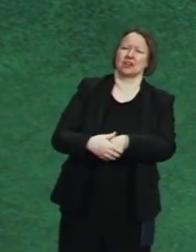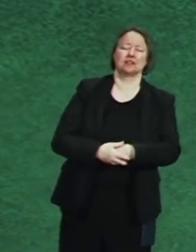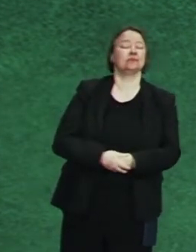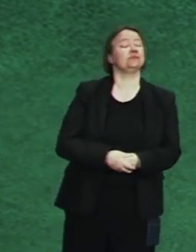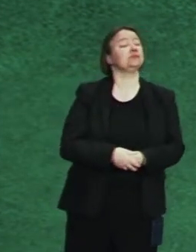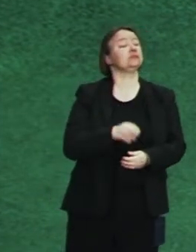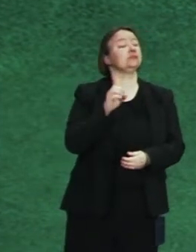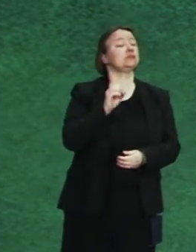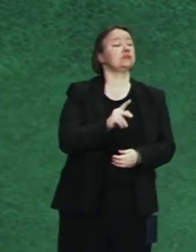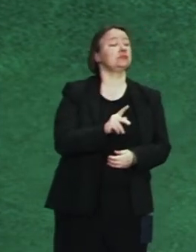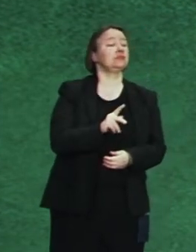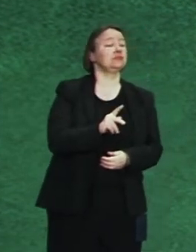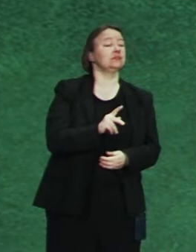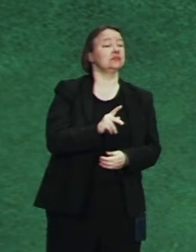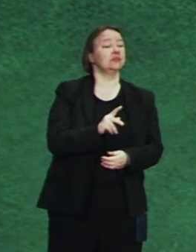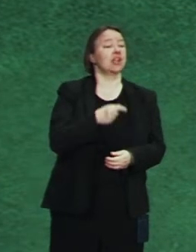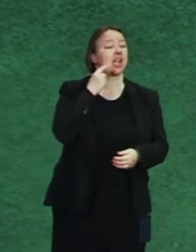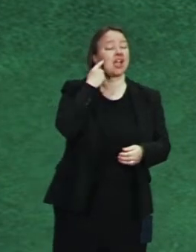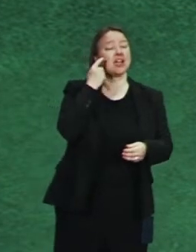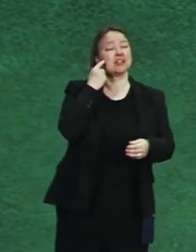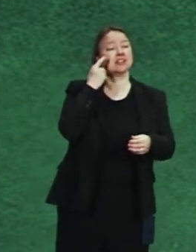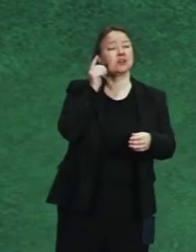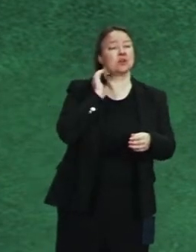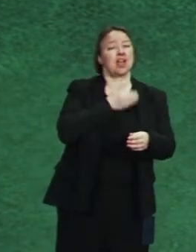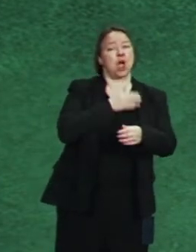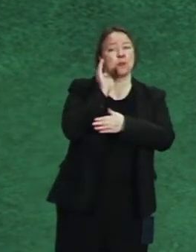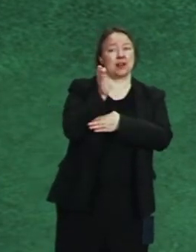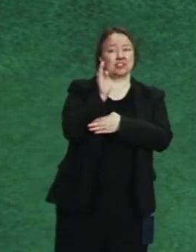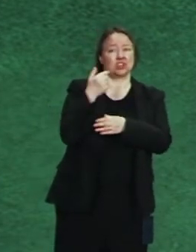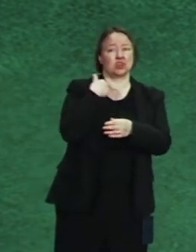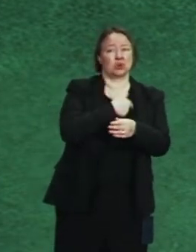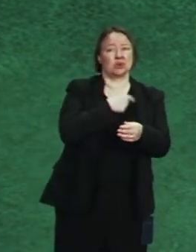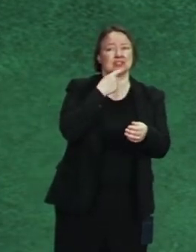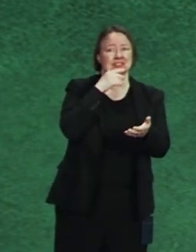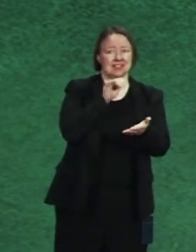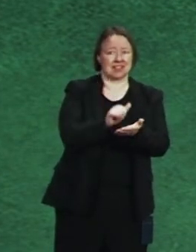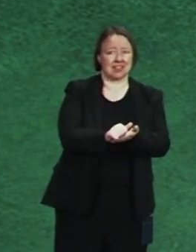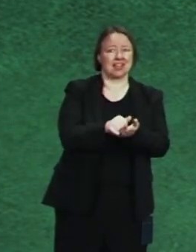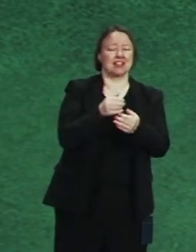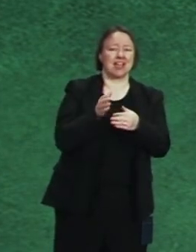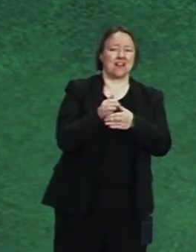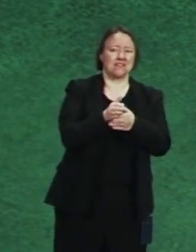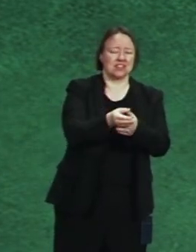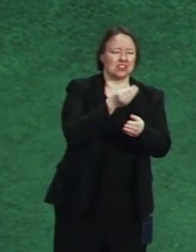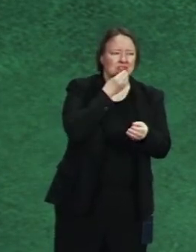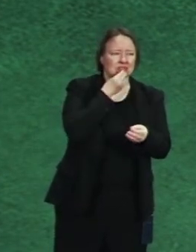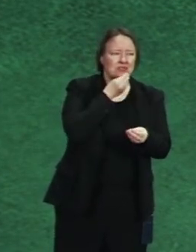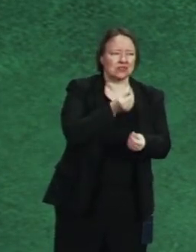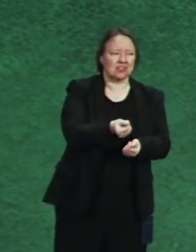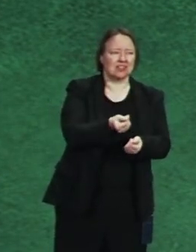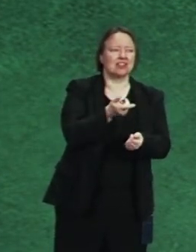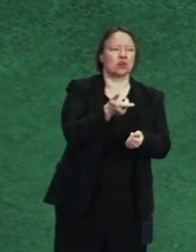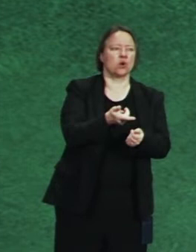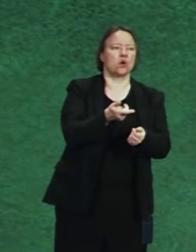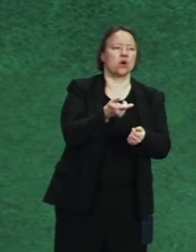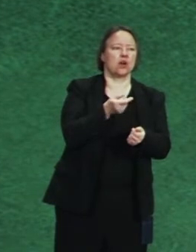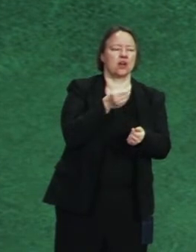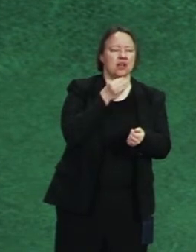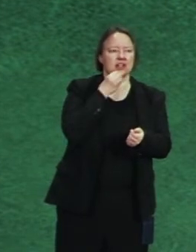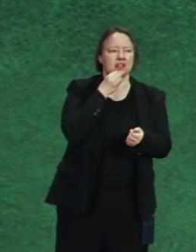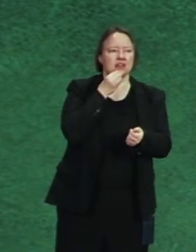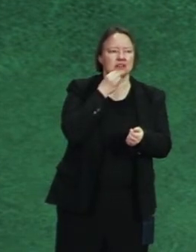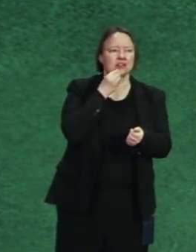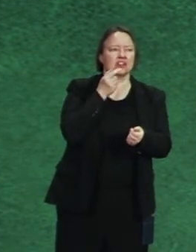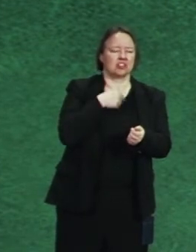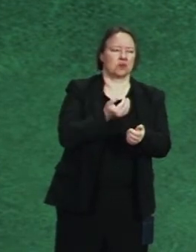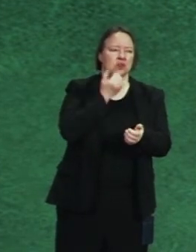Okay, so I think in our presentation, we stated that the fish feed or the fish meals after they've been